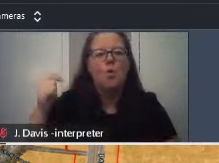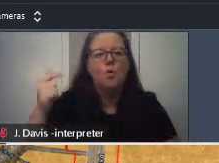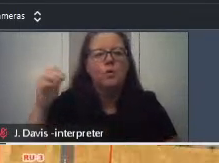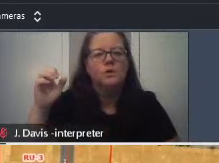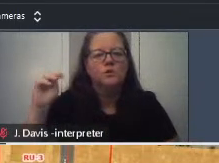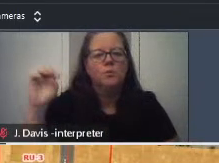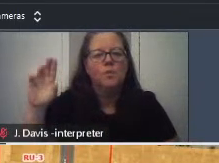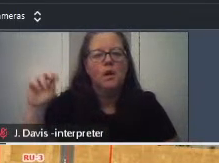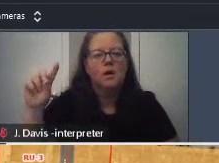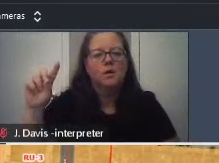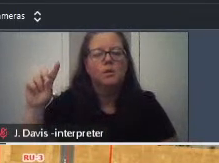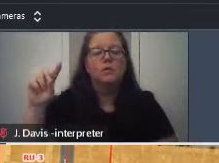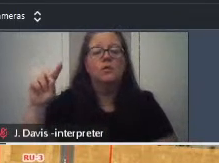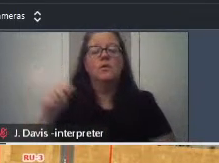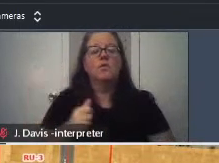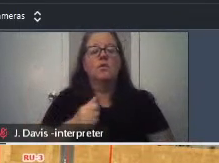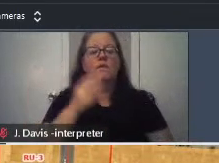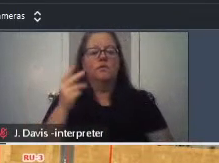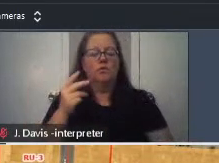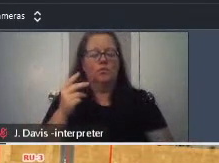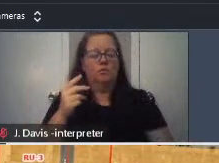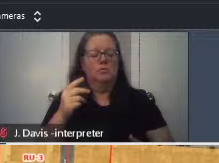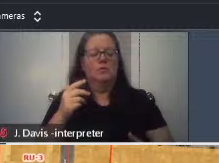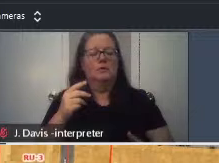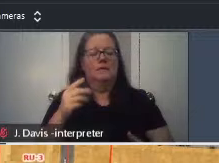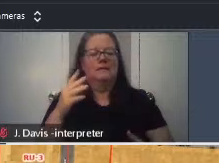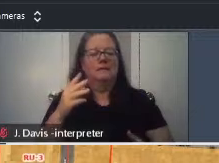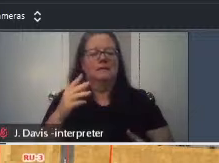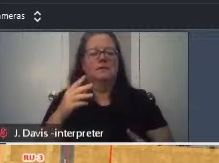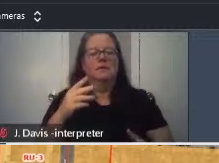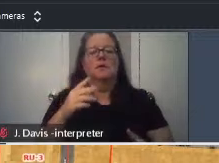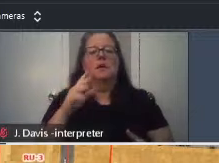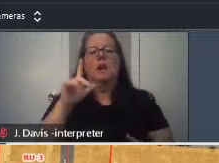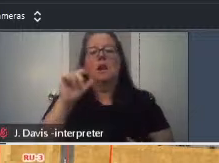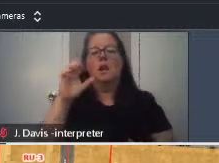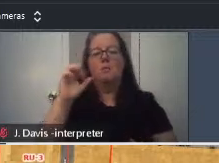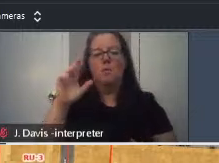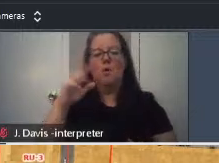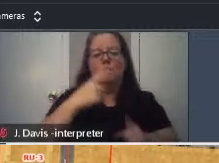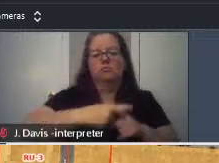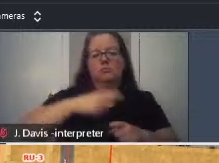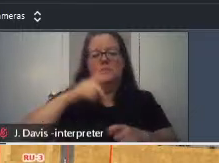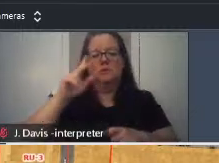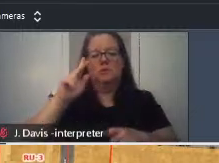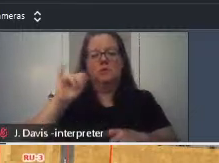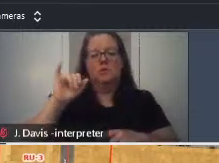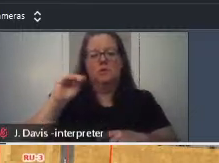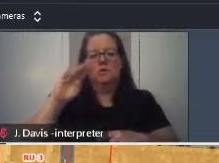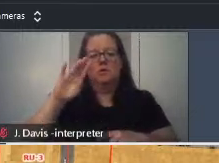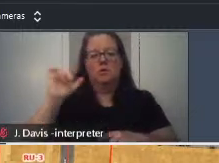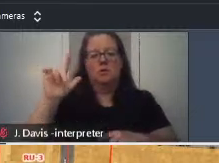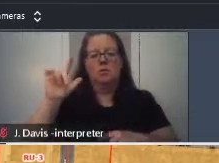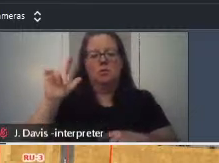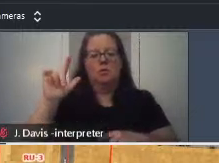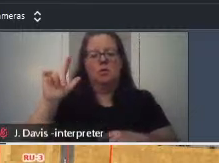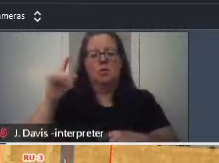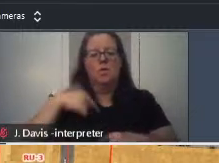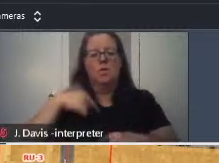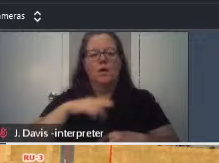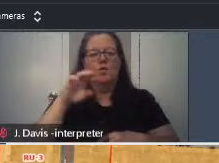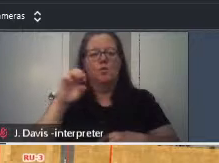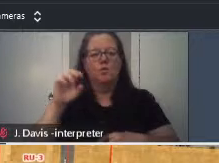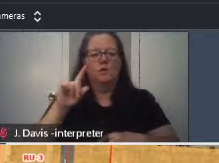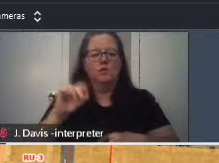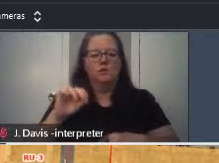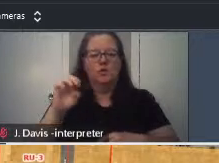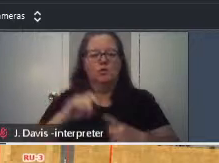We have a couple of instances, Lamar and Kimball being one. You see there's just one piece as we were rezoning from CMU 3